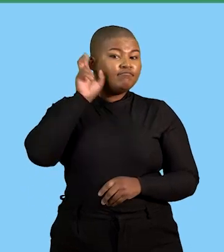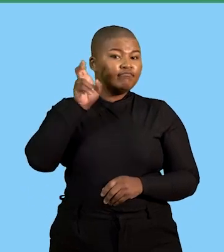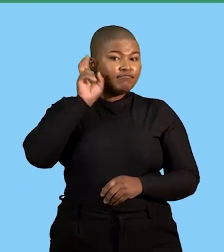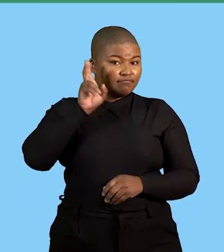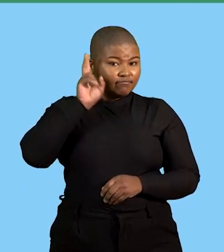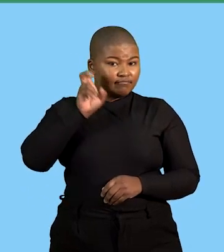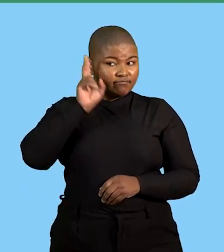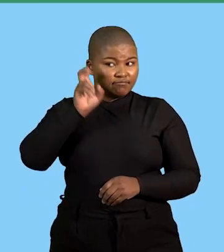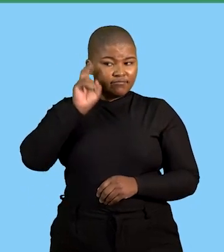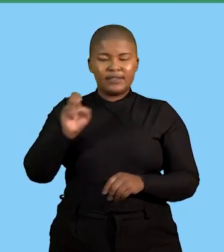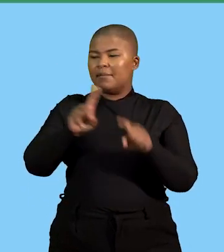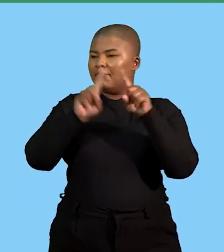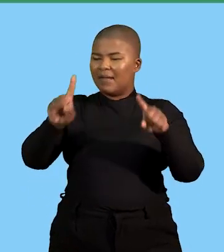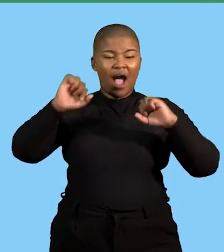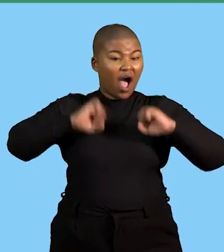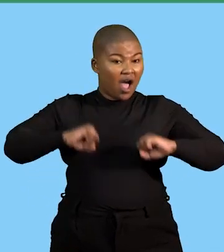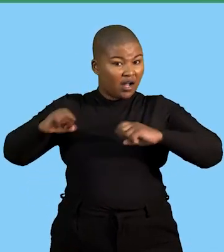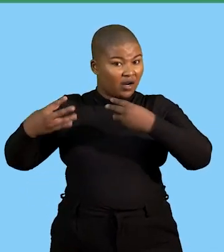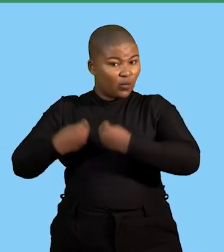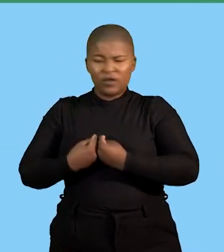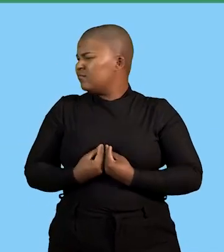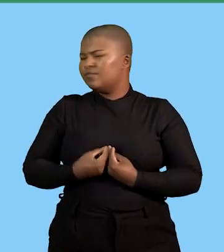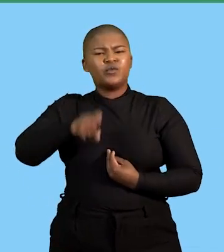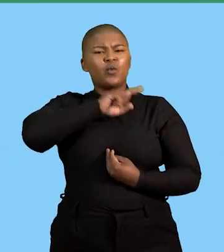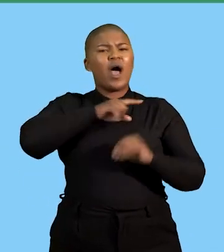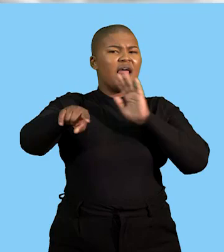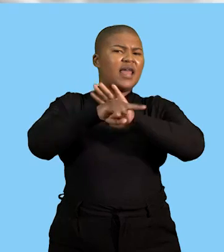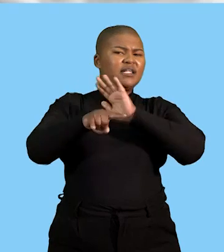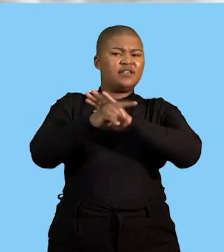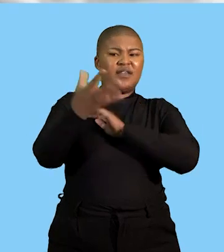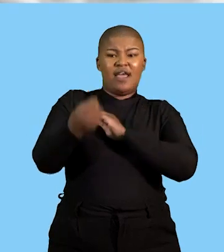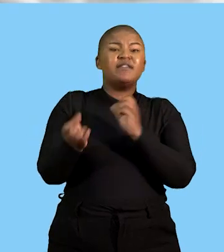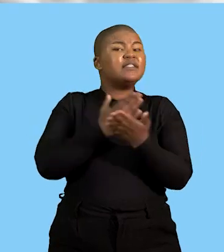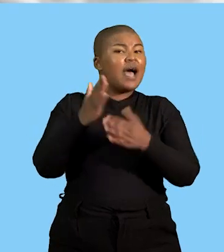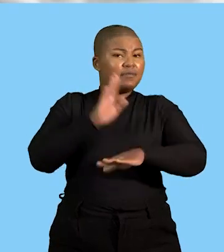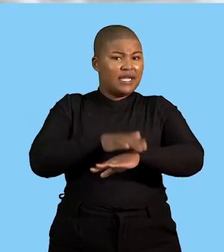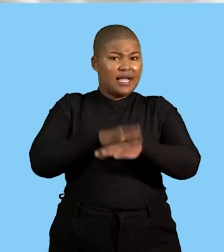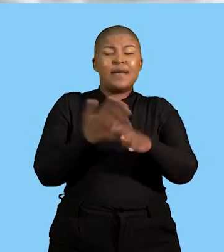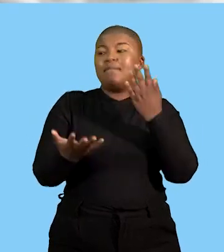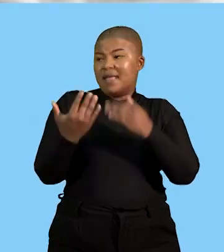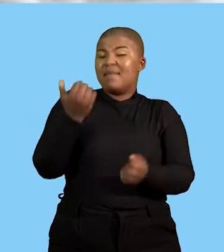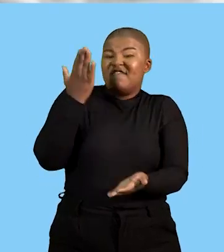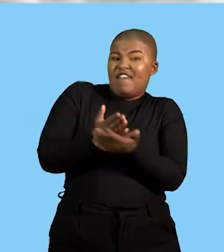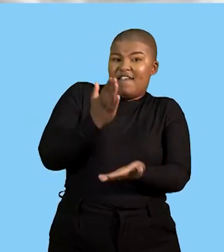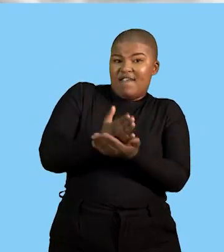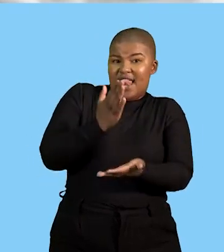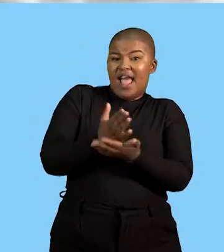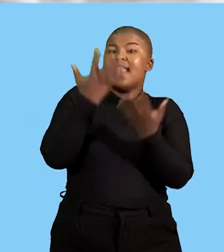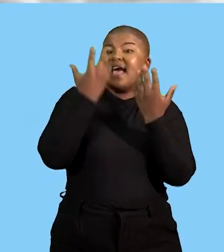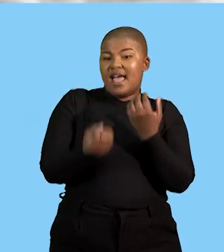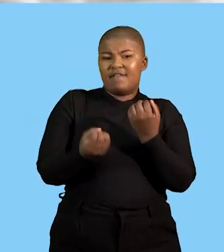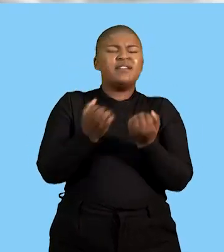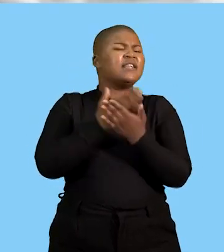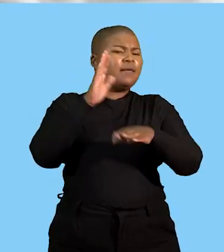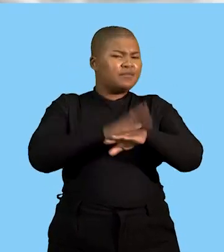Now listen to them, but do not agree with them because they are negative. Even if they have effect sometimes, they will not be considered because they are